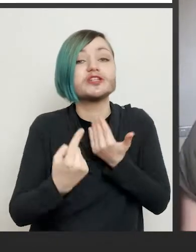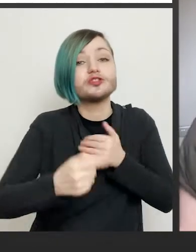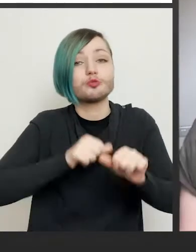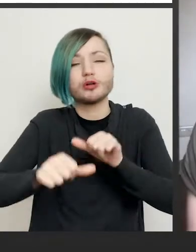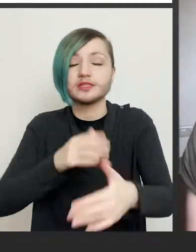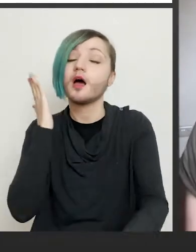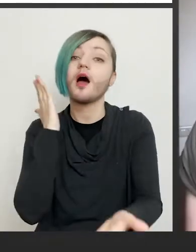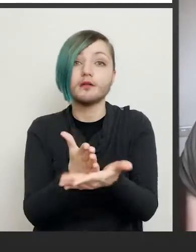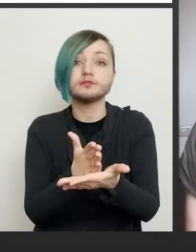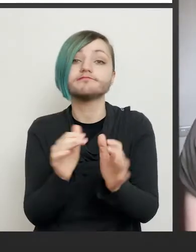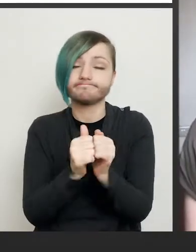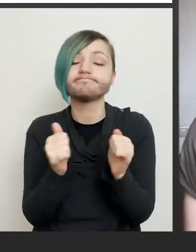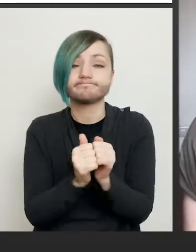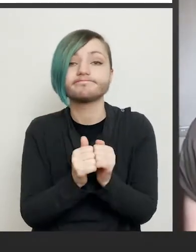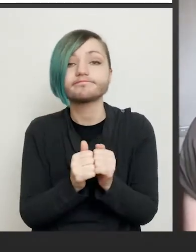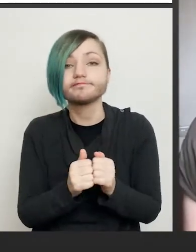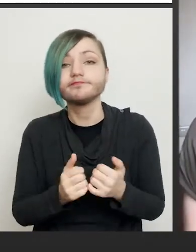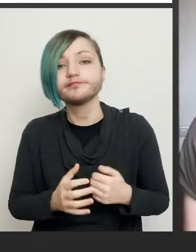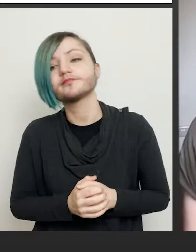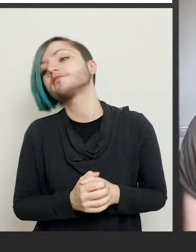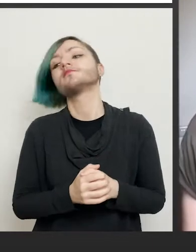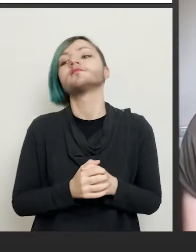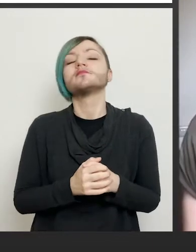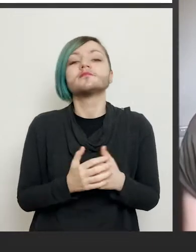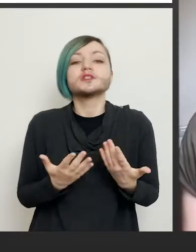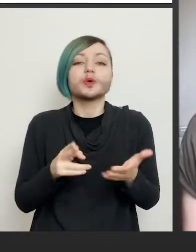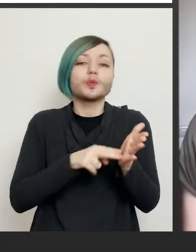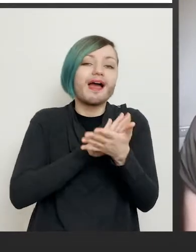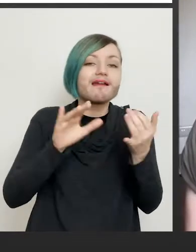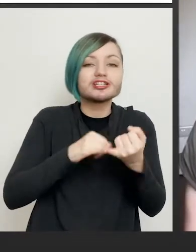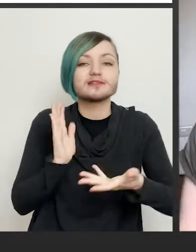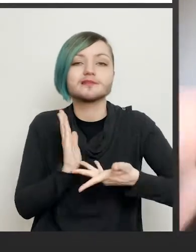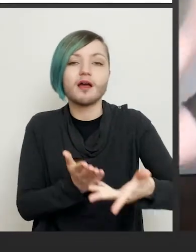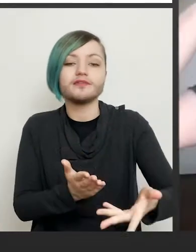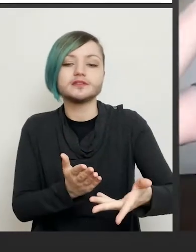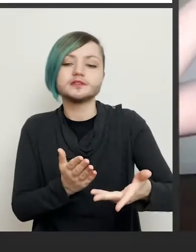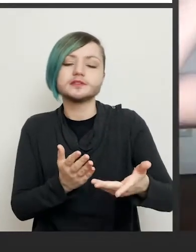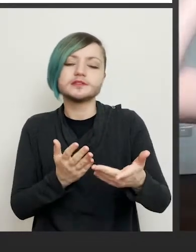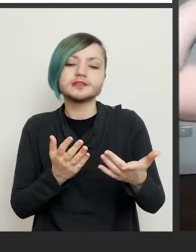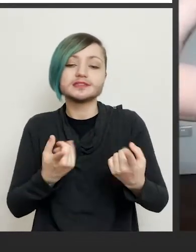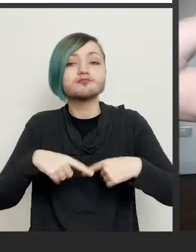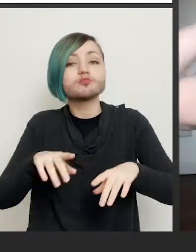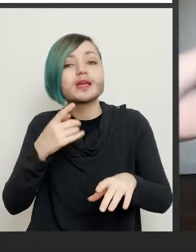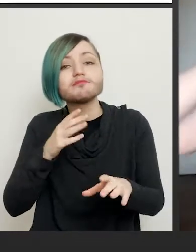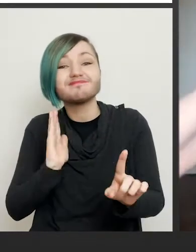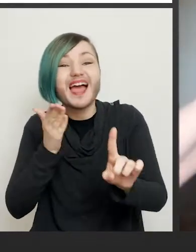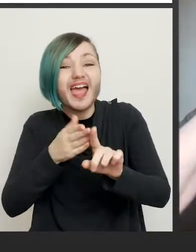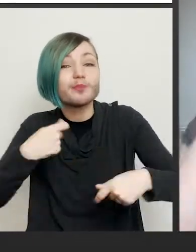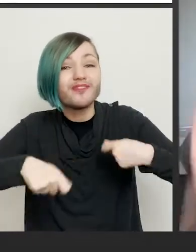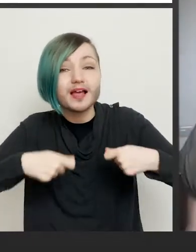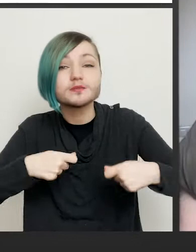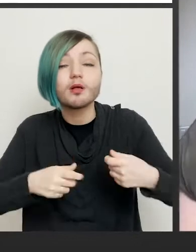really is. Mm-hmm. Through our experiences providing NHS services, we try to be as flexible as we can around